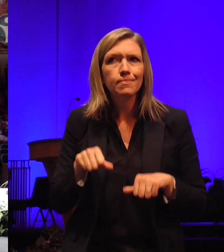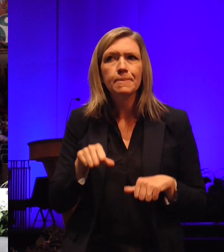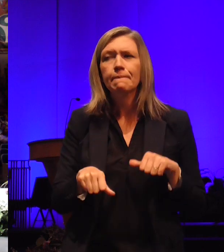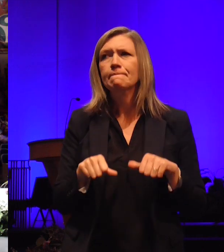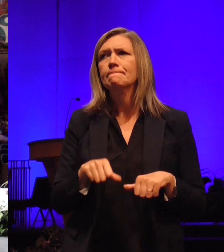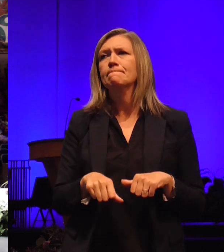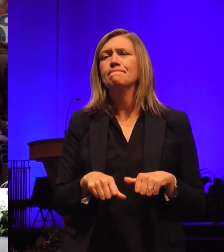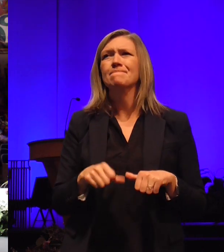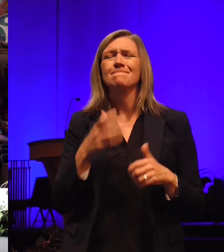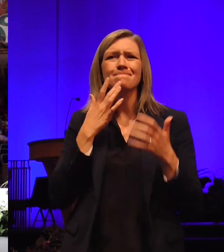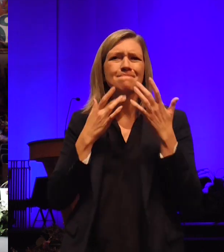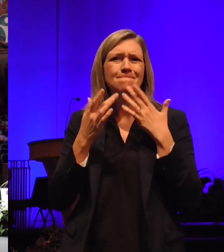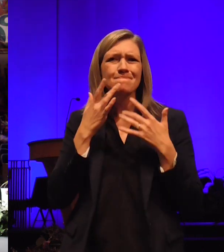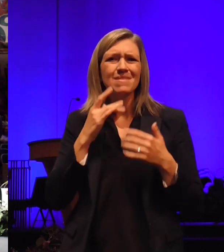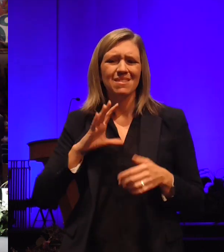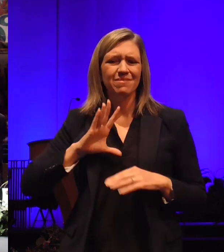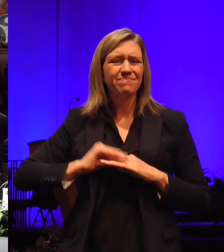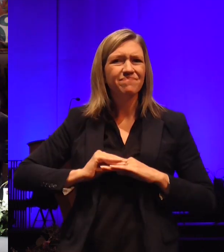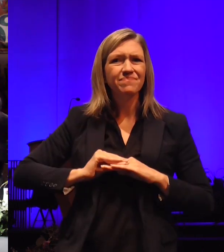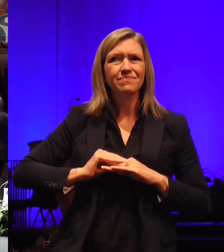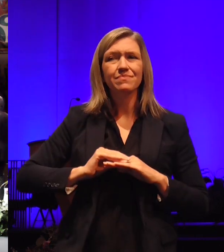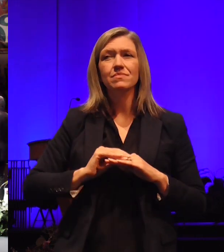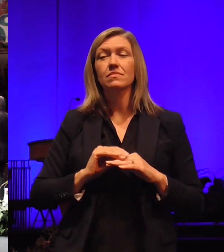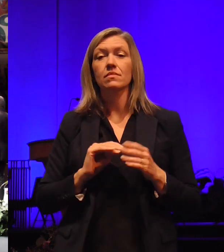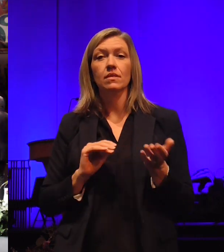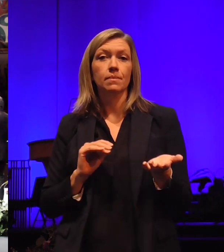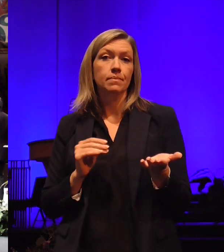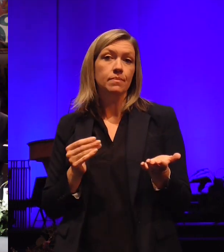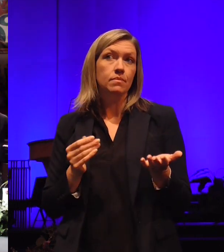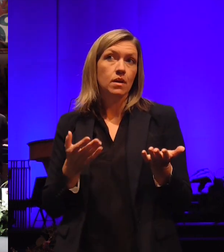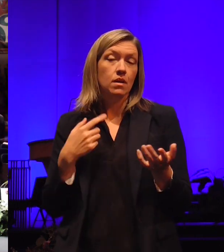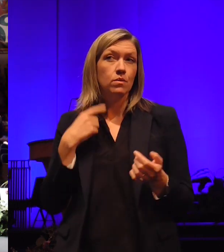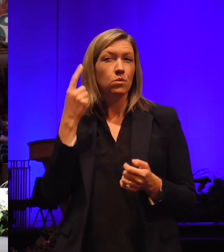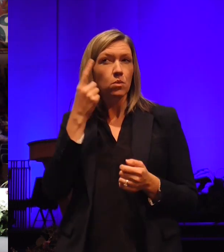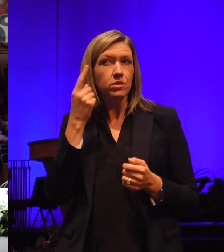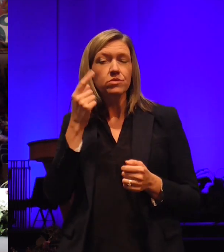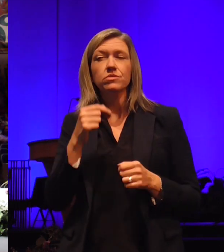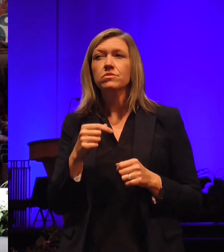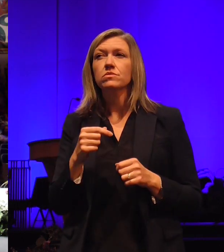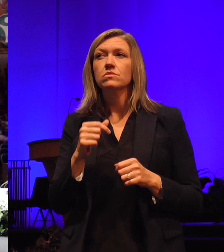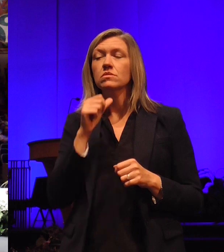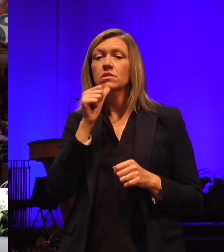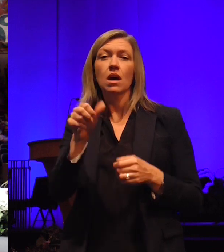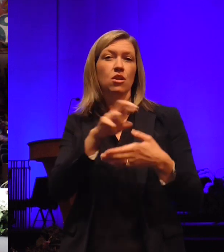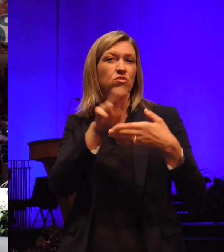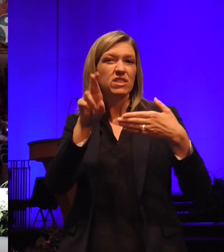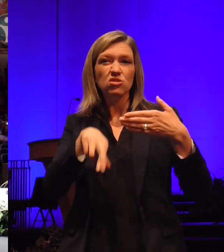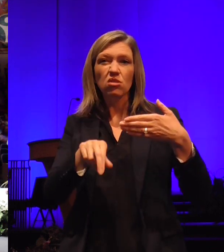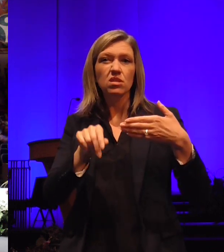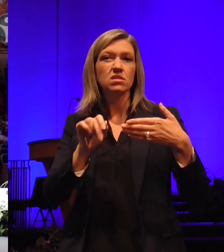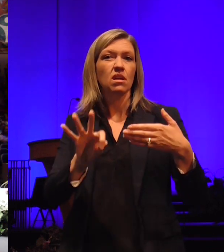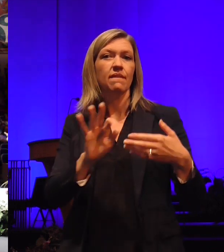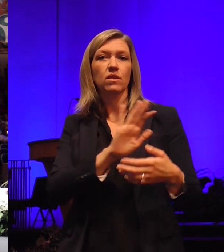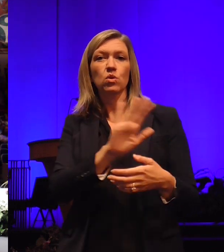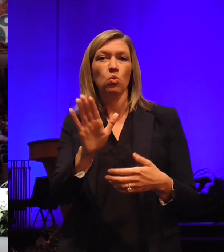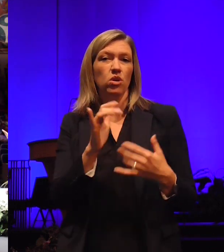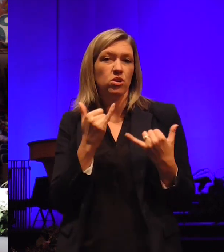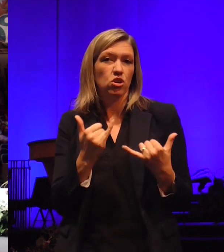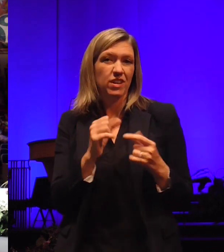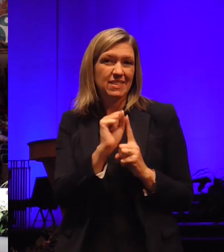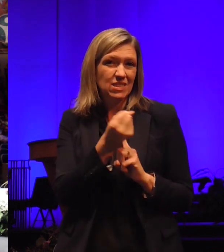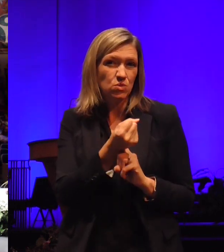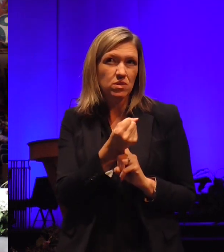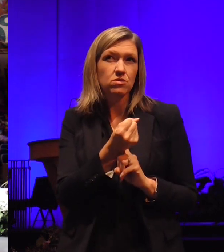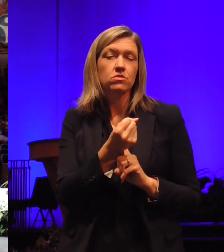lack of self-esteem, that it could be that it's not a result of the contents of your current